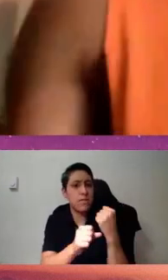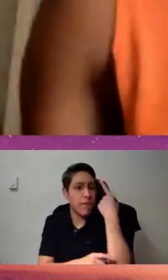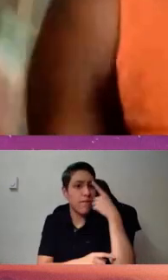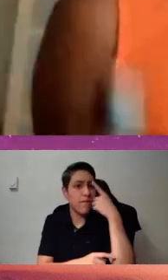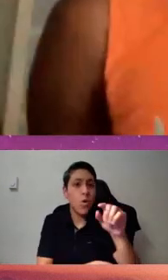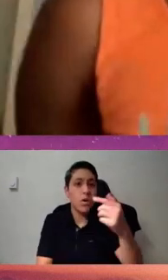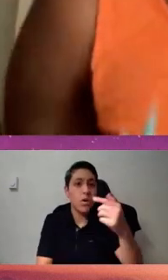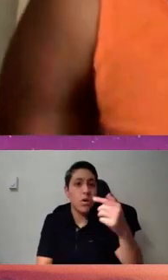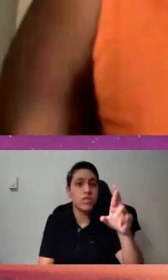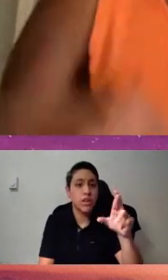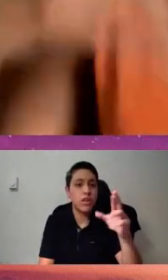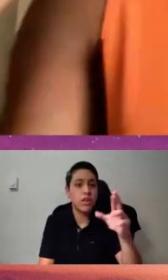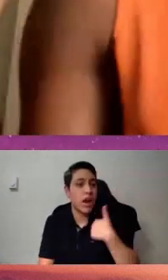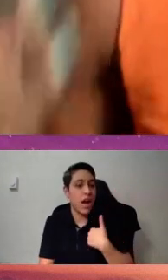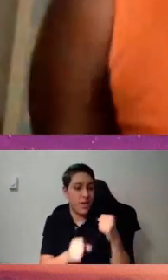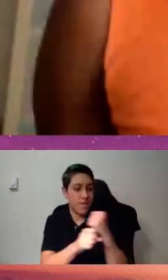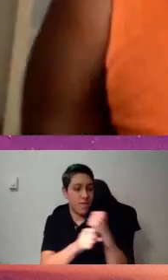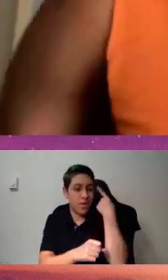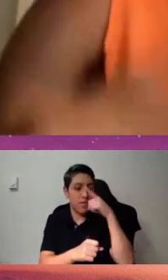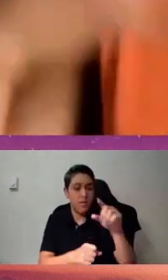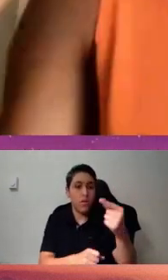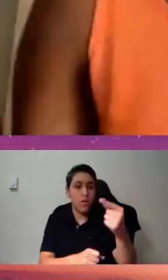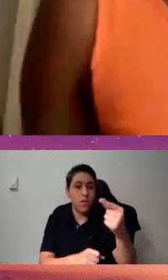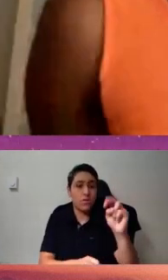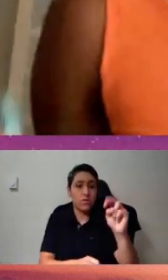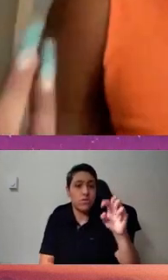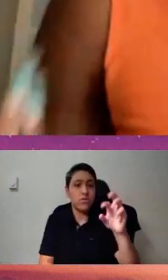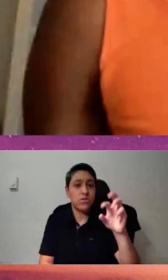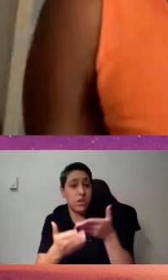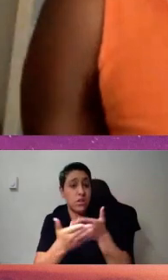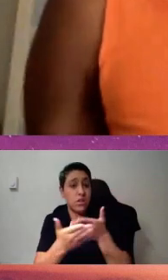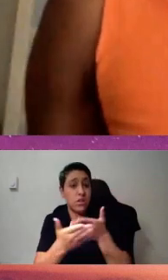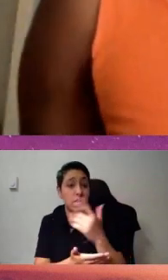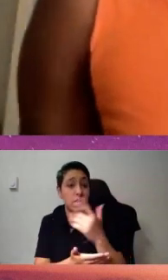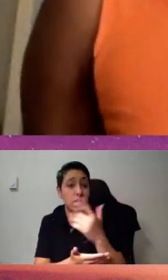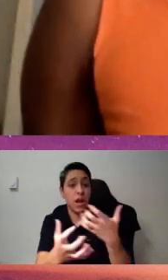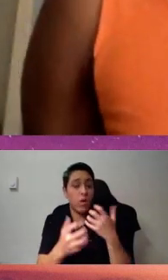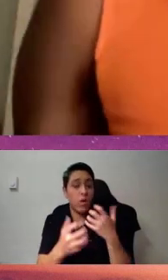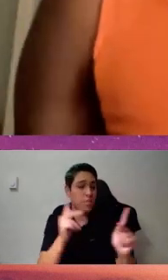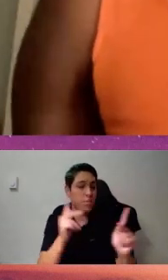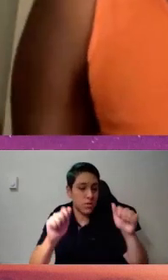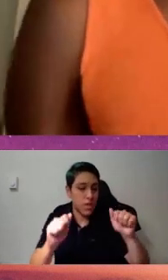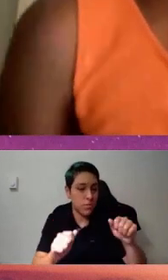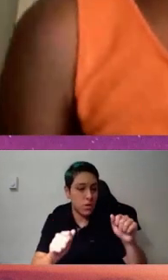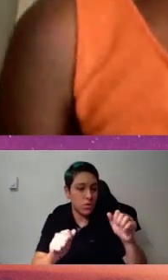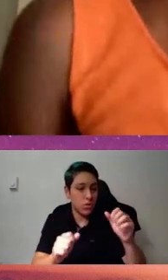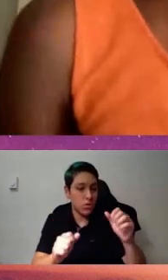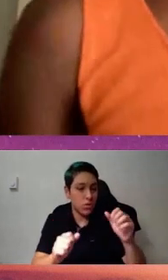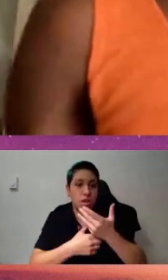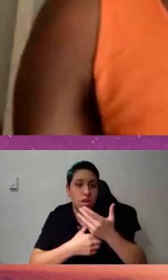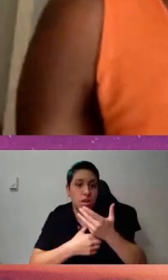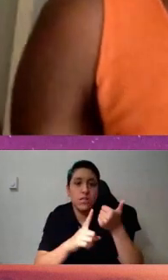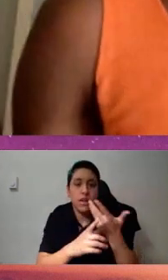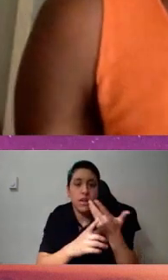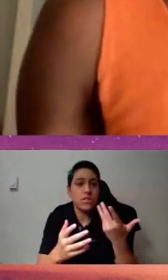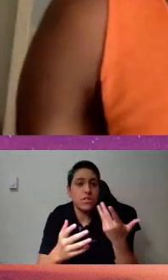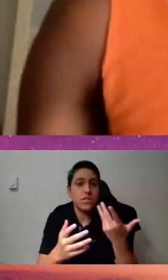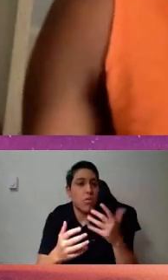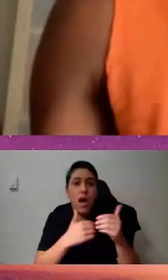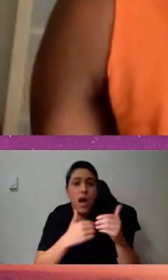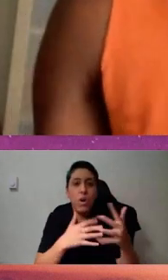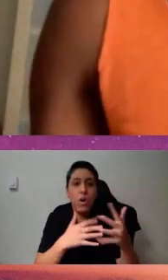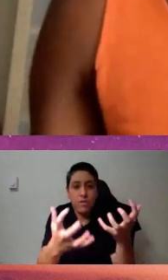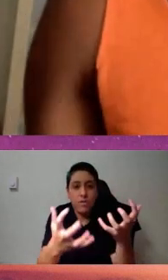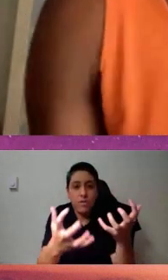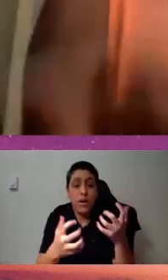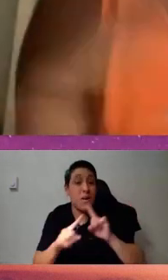woman, this right for these pronouns, this right to, dress and express the way I do. But then again, it's like, well, if all I'm doing is this is just inciting